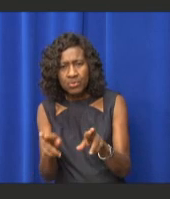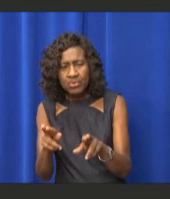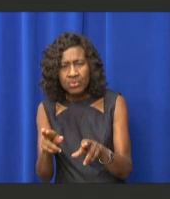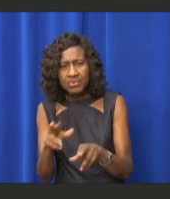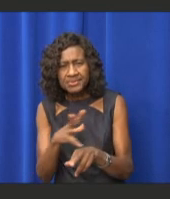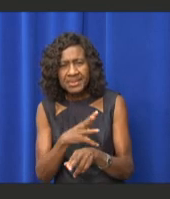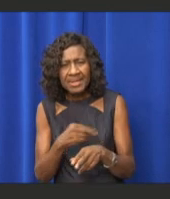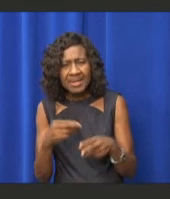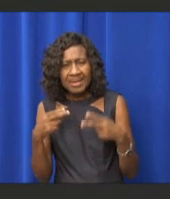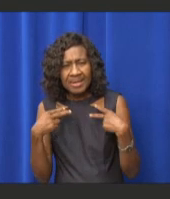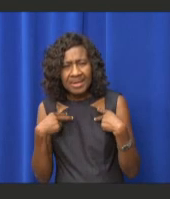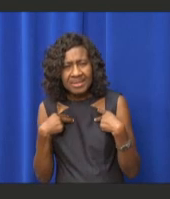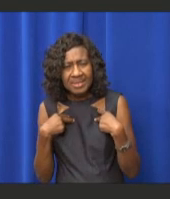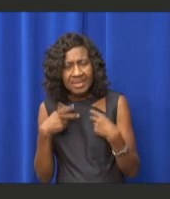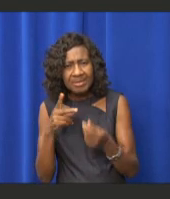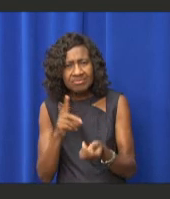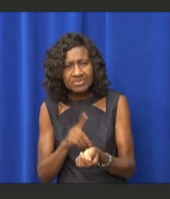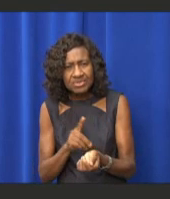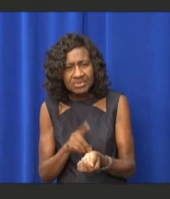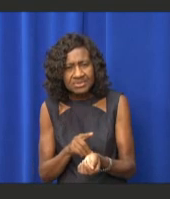general practice clinic just to